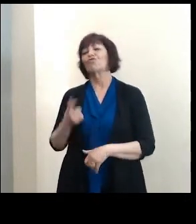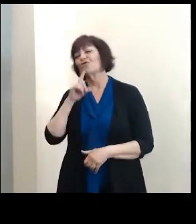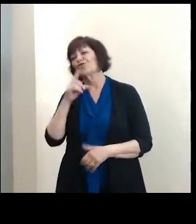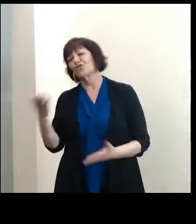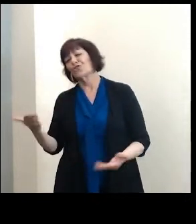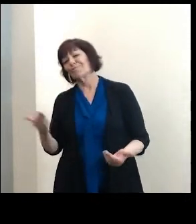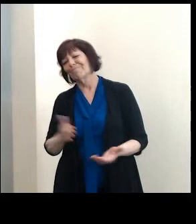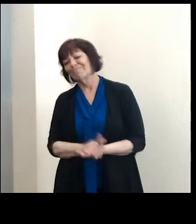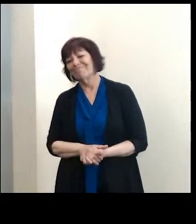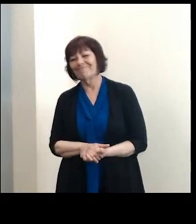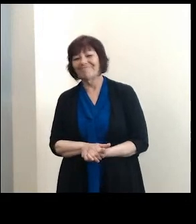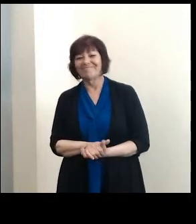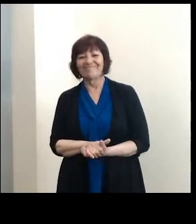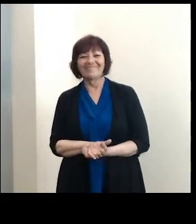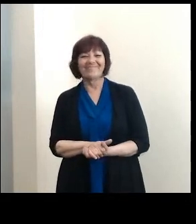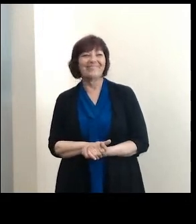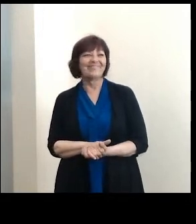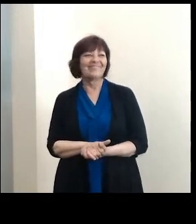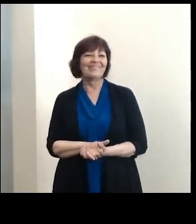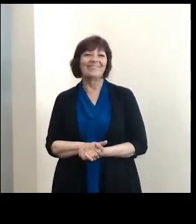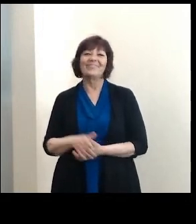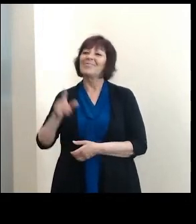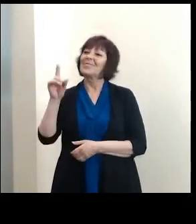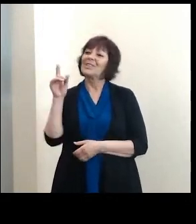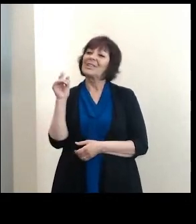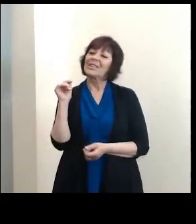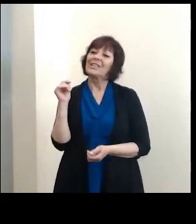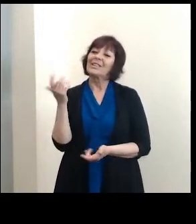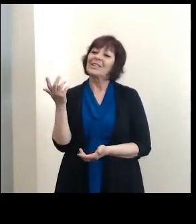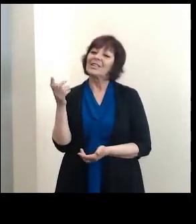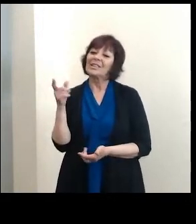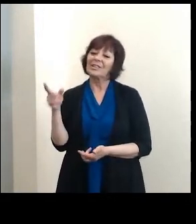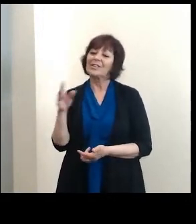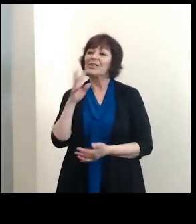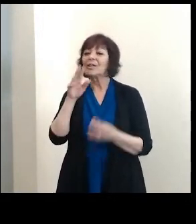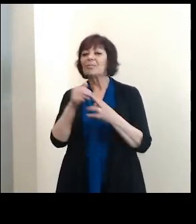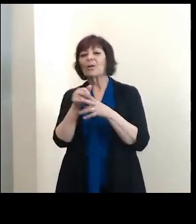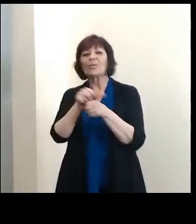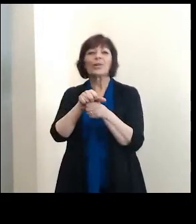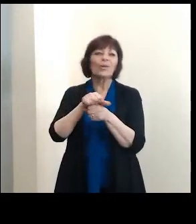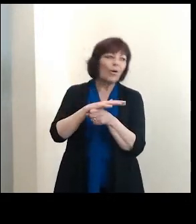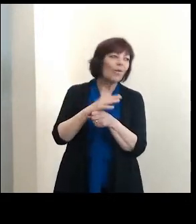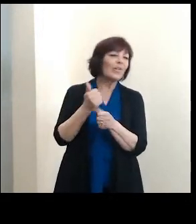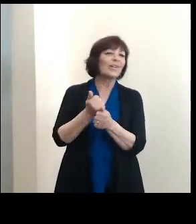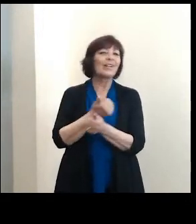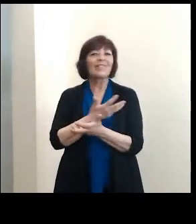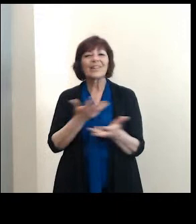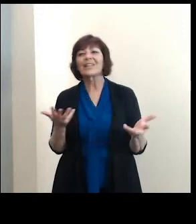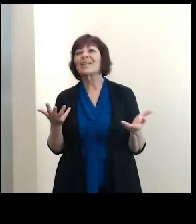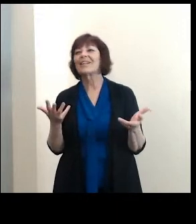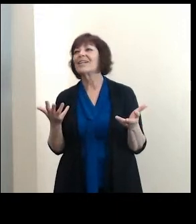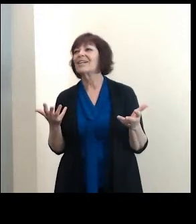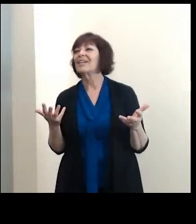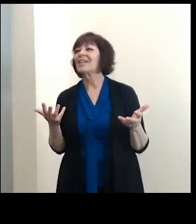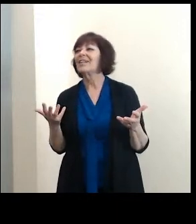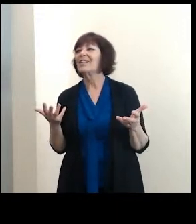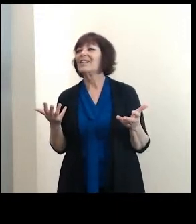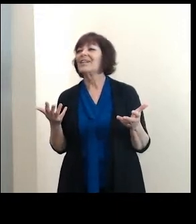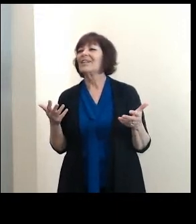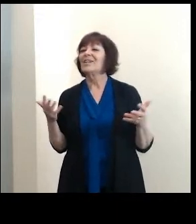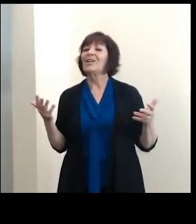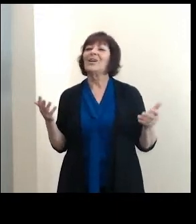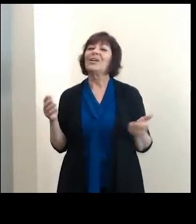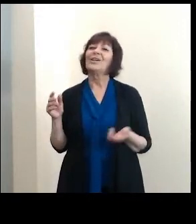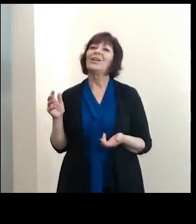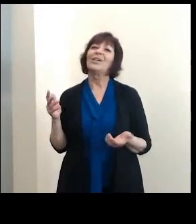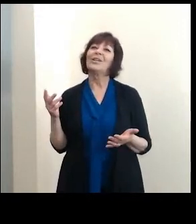first time. The follow-up is, where is this, in light of all you're talking about with COVID and everything, what's your level of